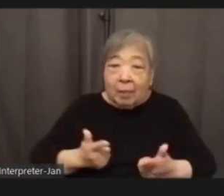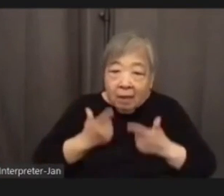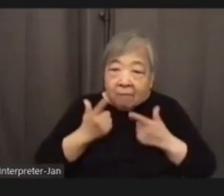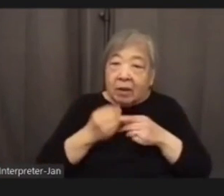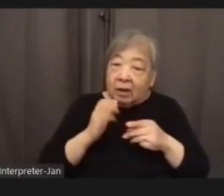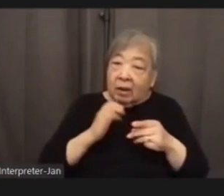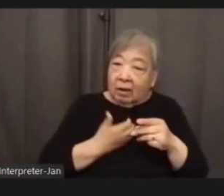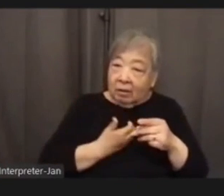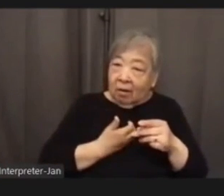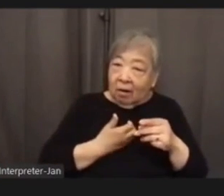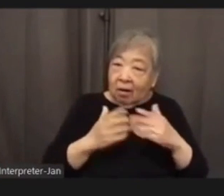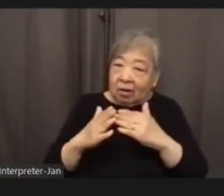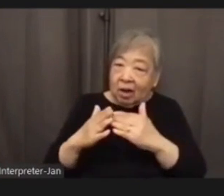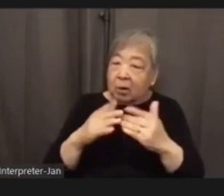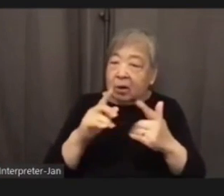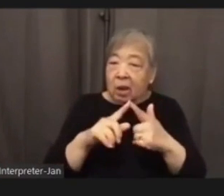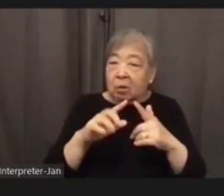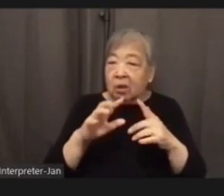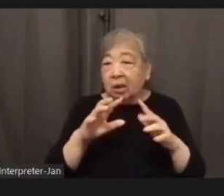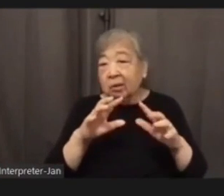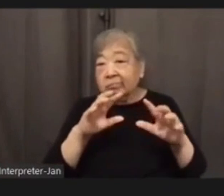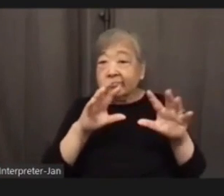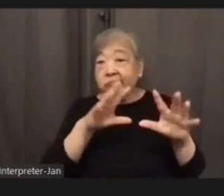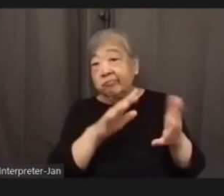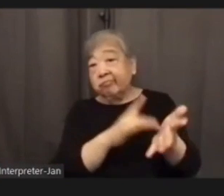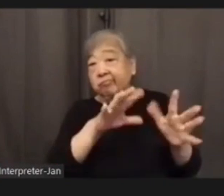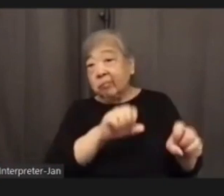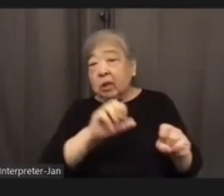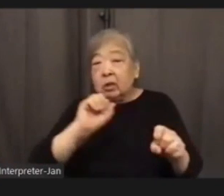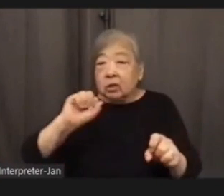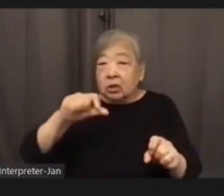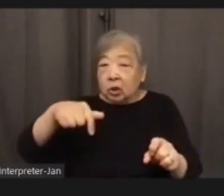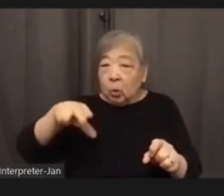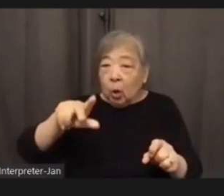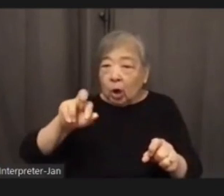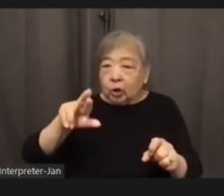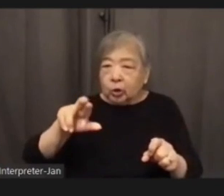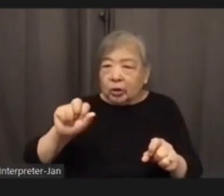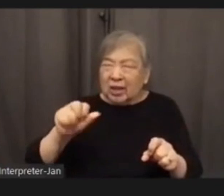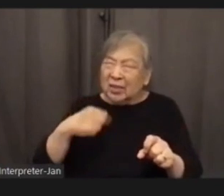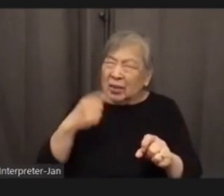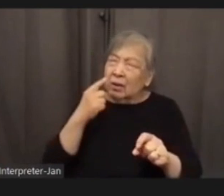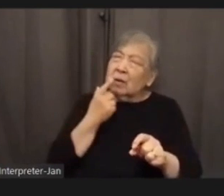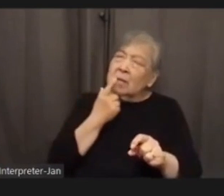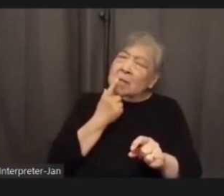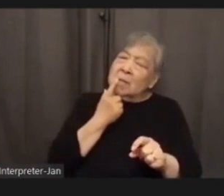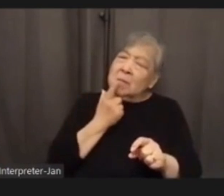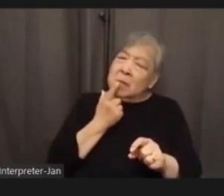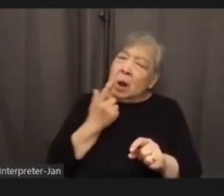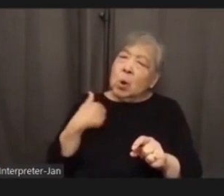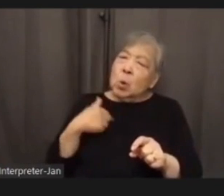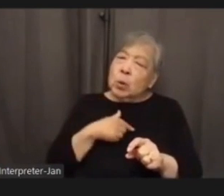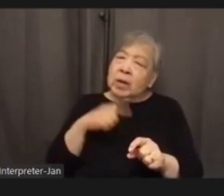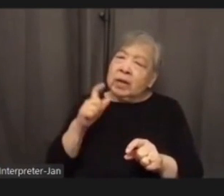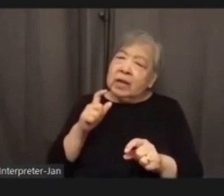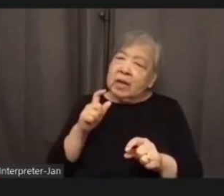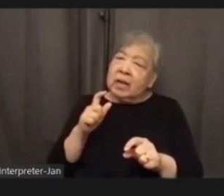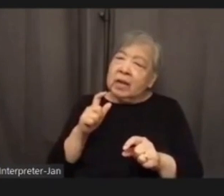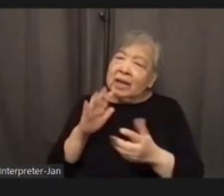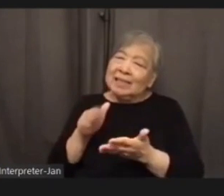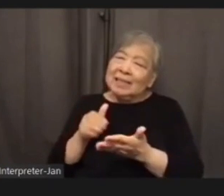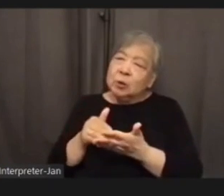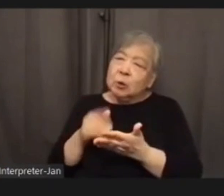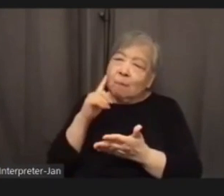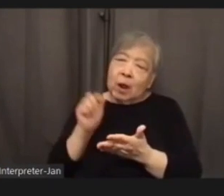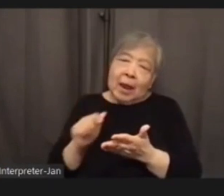squatters. And when I saw that, I said, gee, we sort of need an Asian American drop-in center on